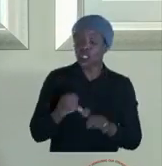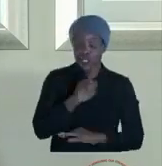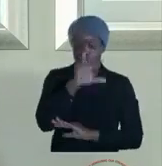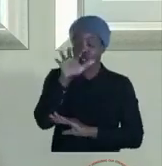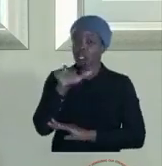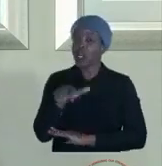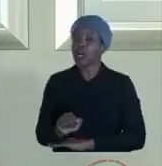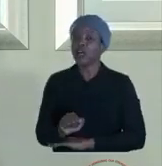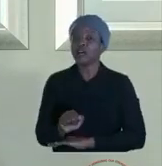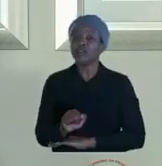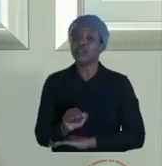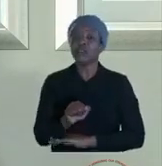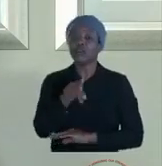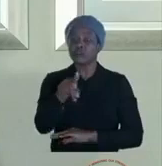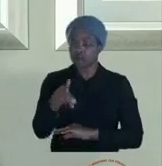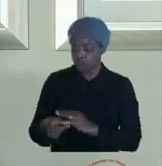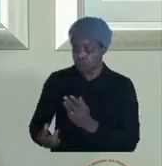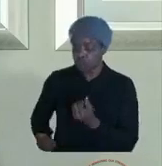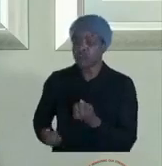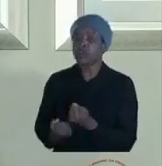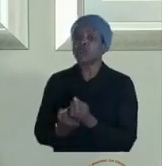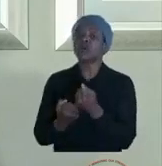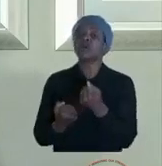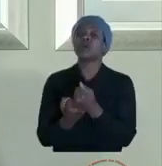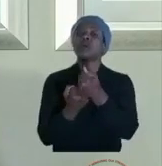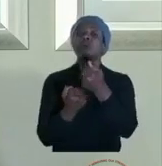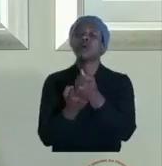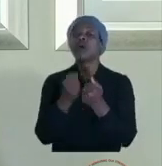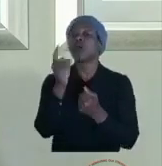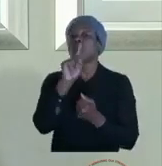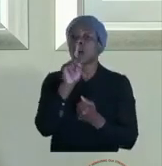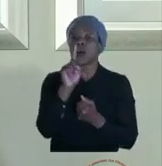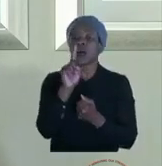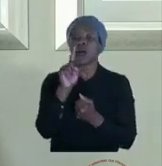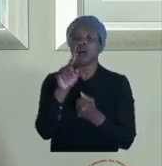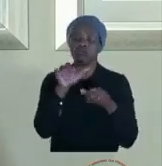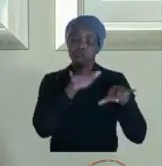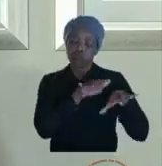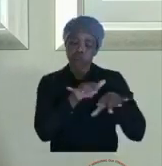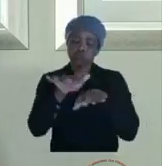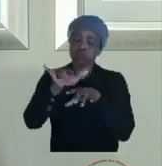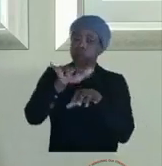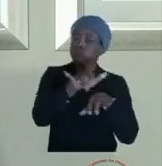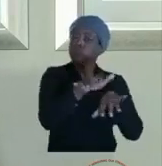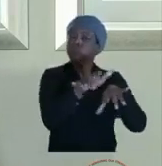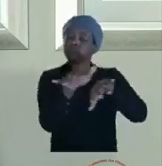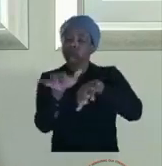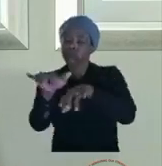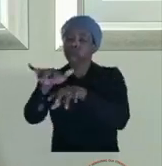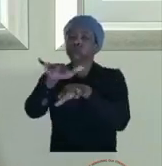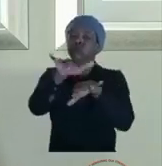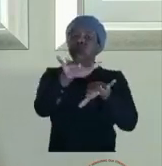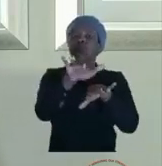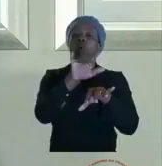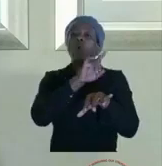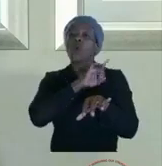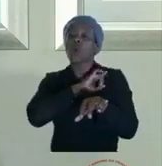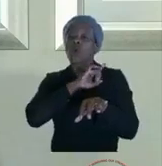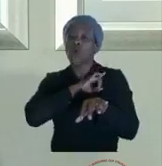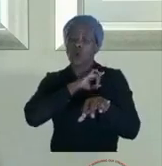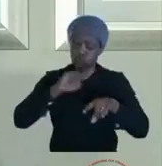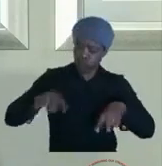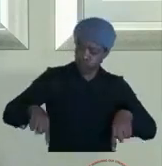Committee, supported by the Black Conscious Movement, mobilized students against the government's